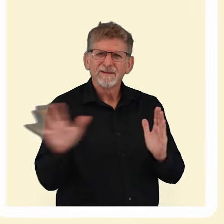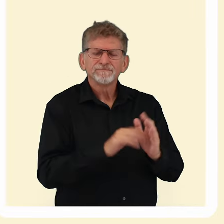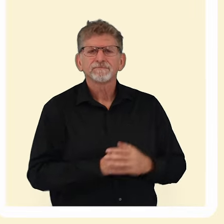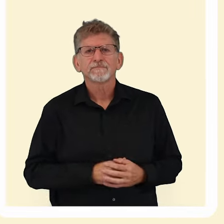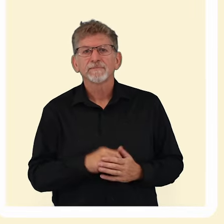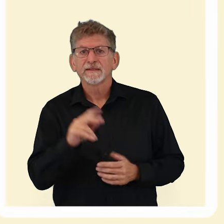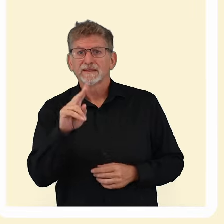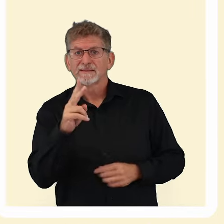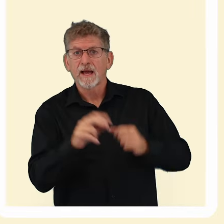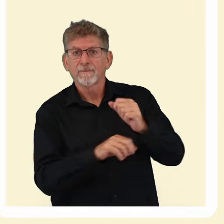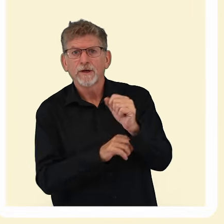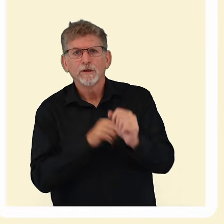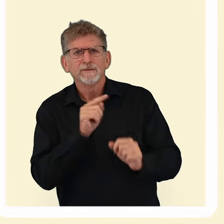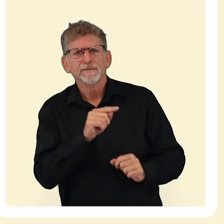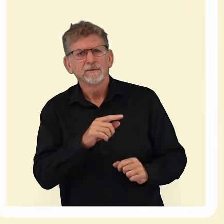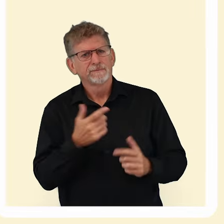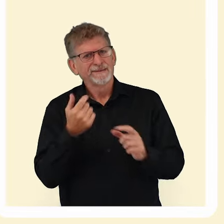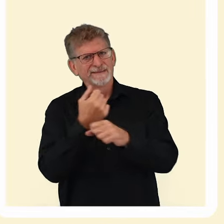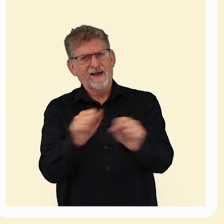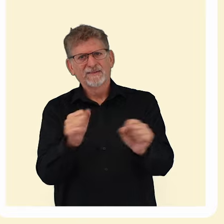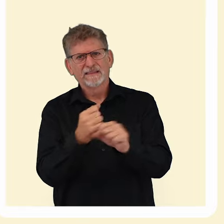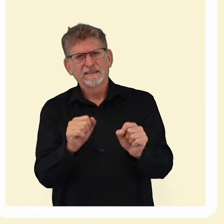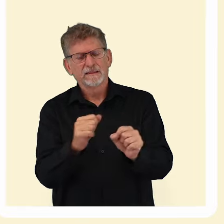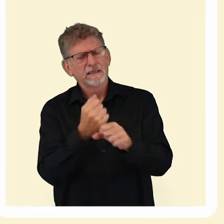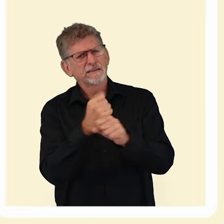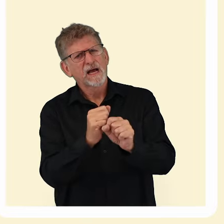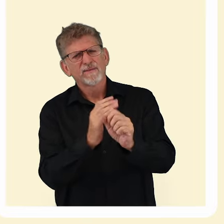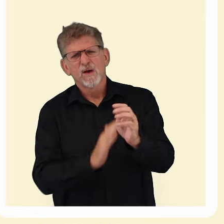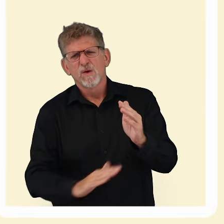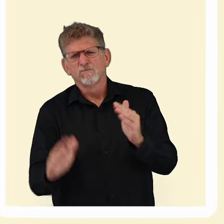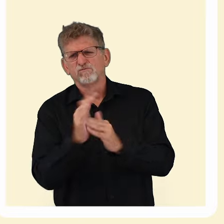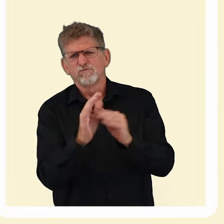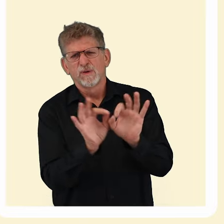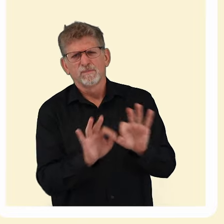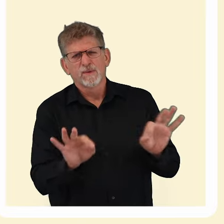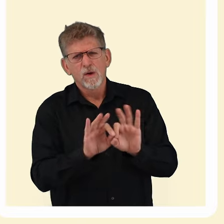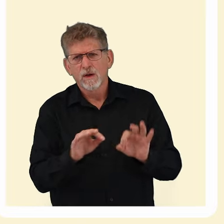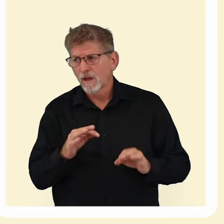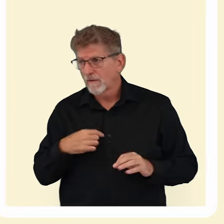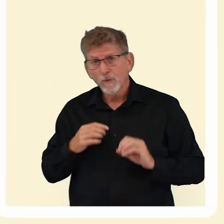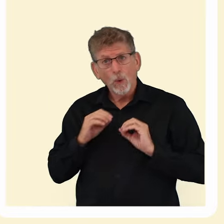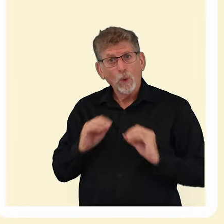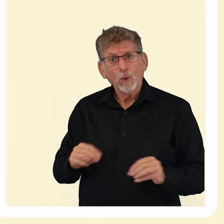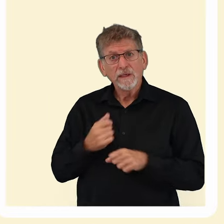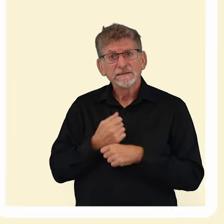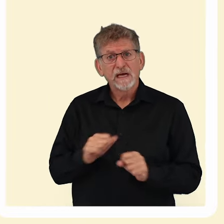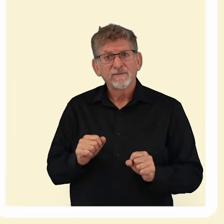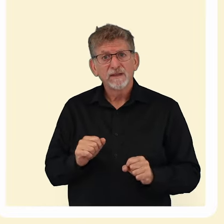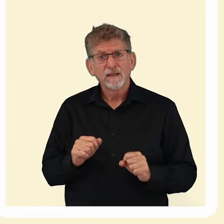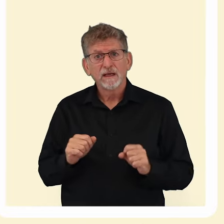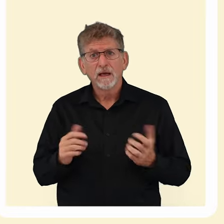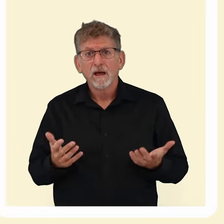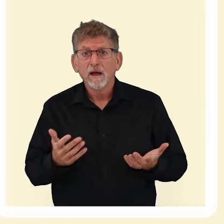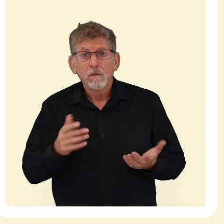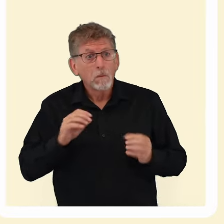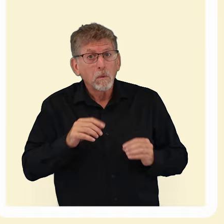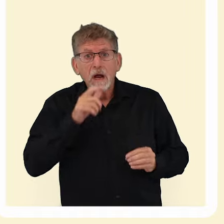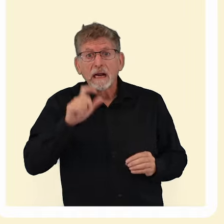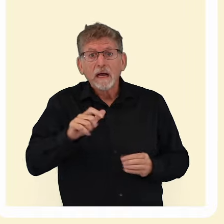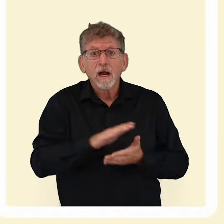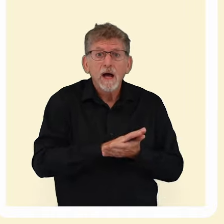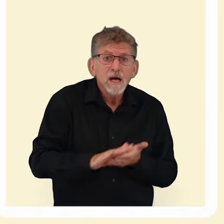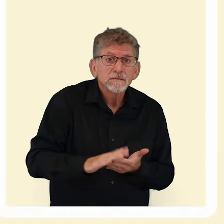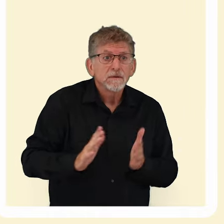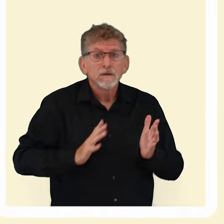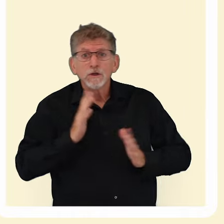the safety. Mm-hmm. Safety is paramount. If we don't have safety, no need to have nice and